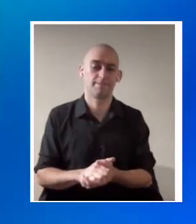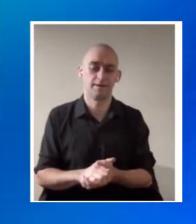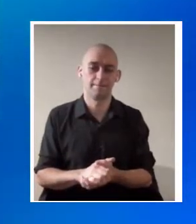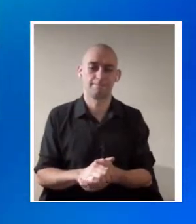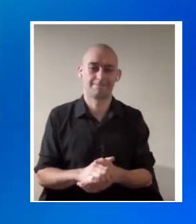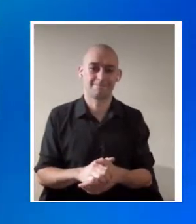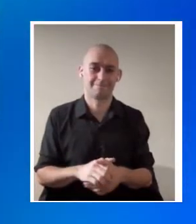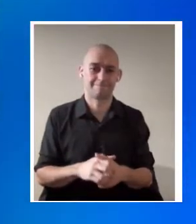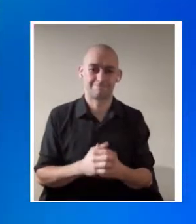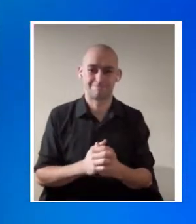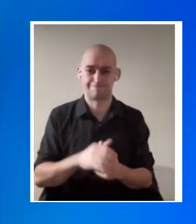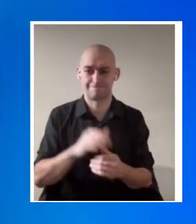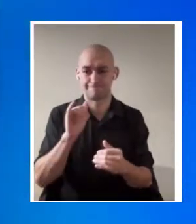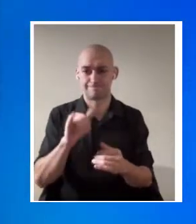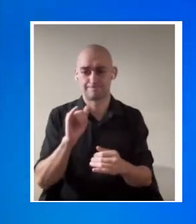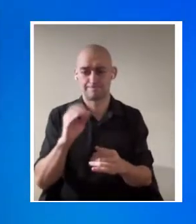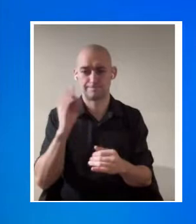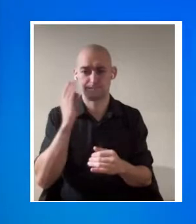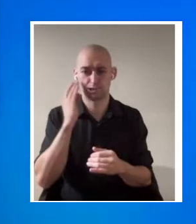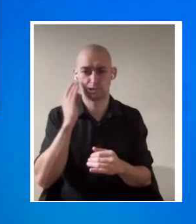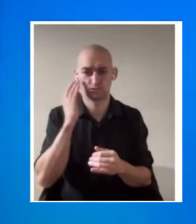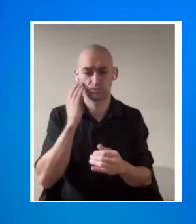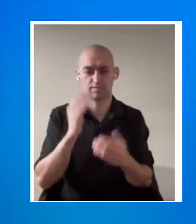From Emilio's speech that he gave earlier,